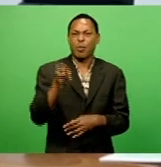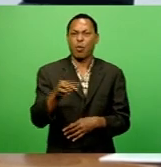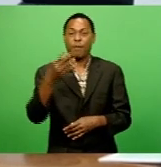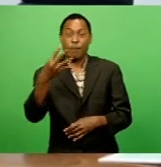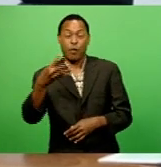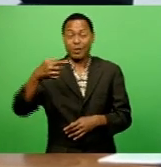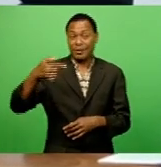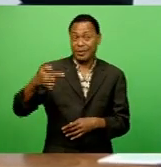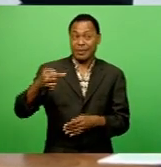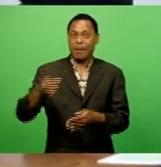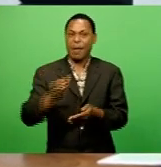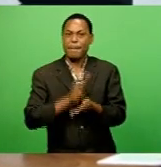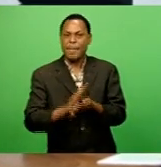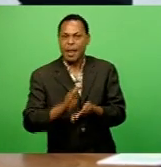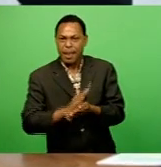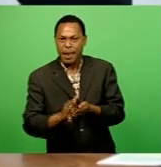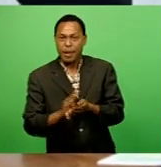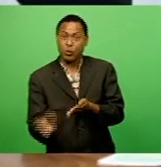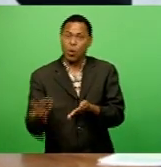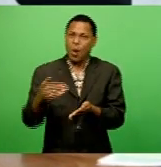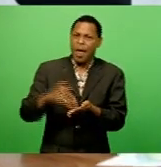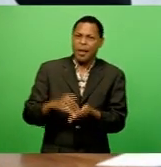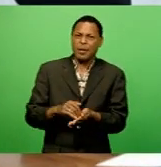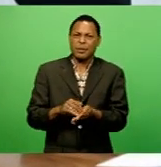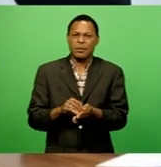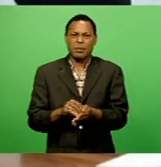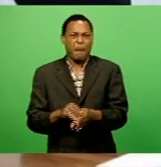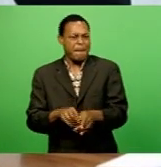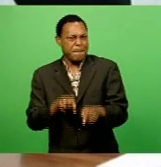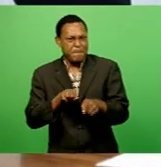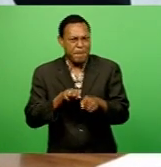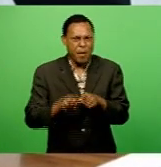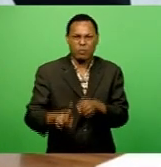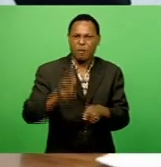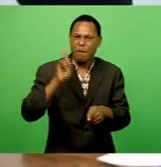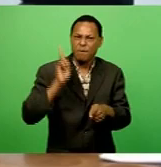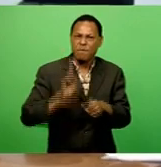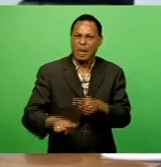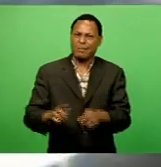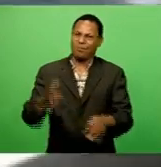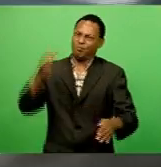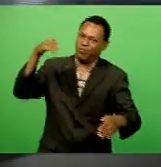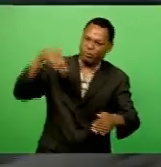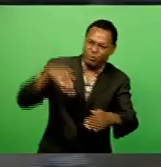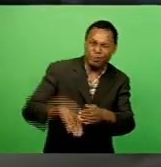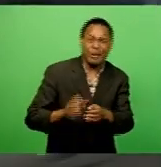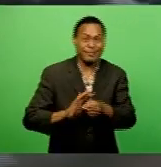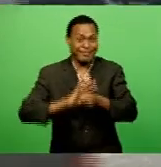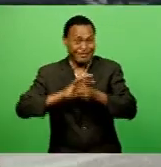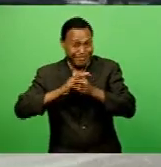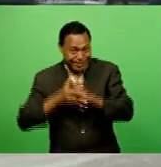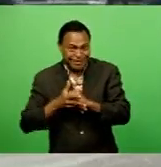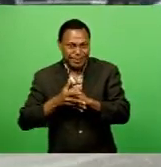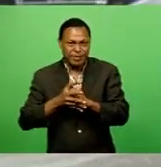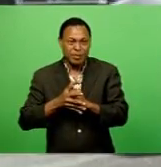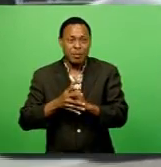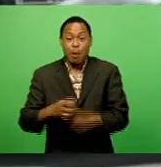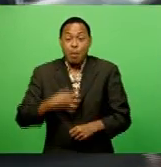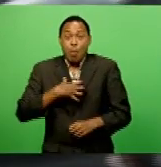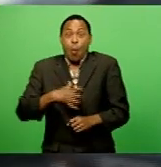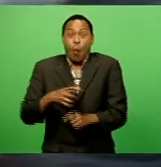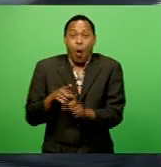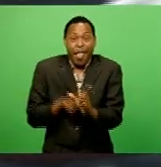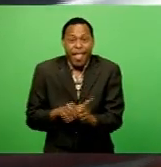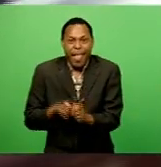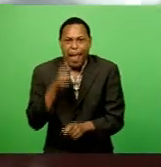$3.47 billion. He adds that despite the most rapid economic downturn in recent times due to the pandemic, more young people are looking